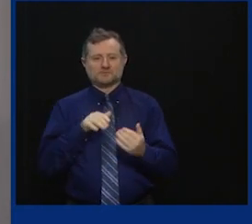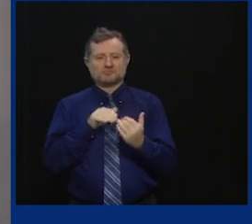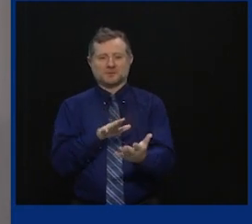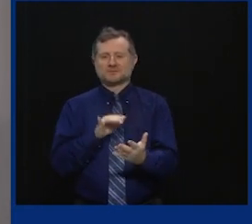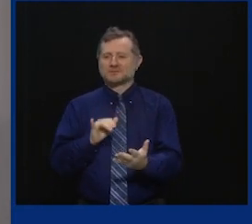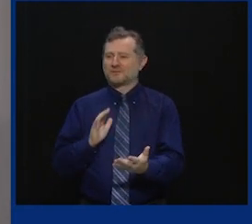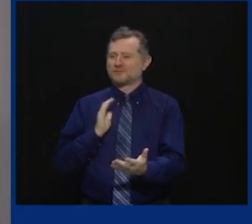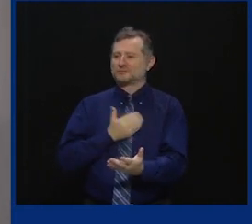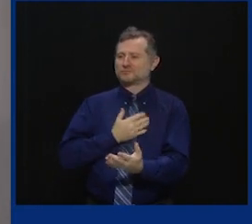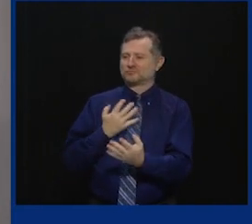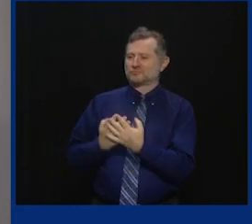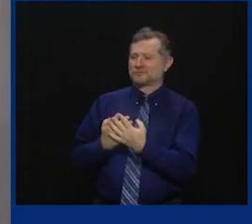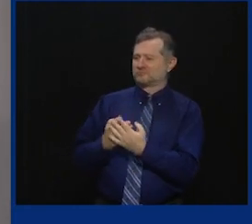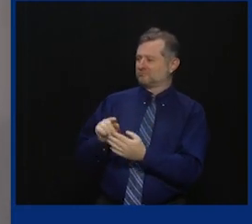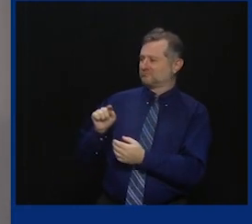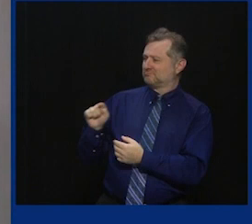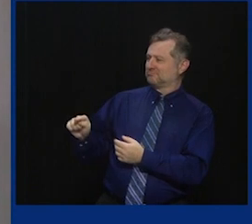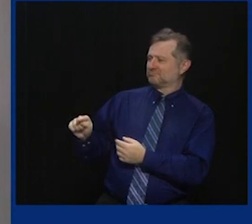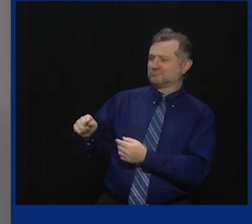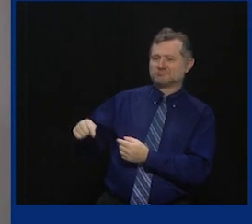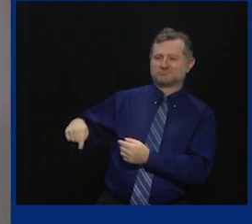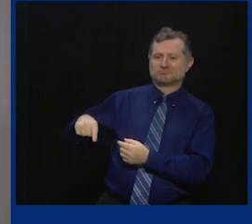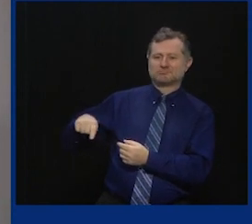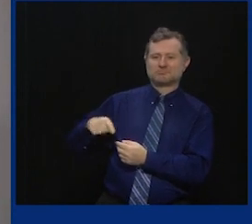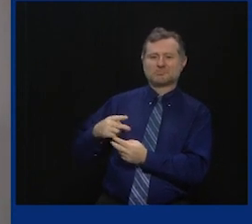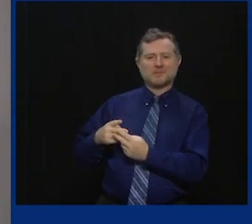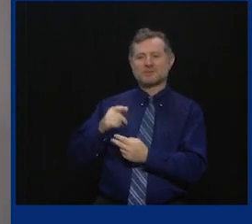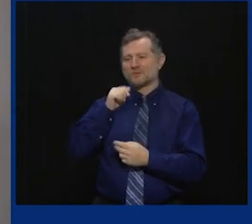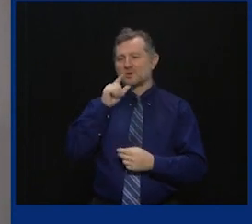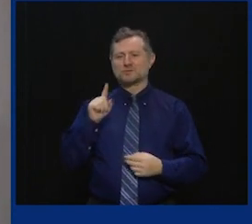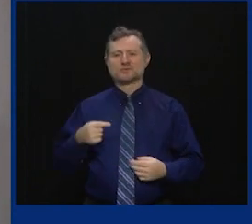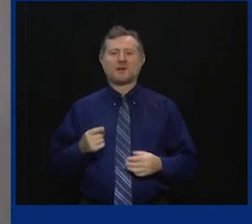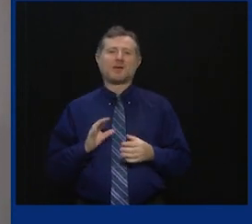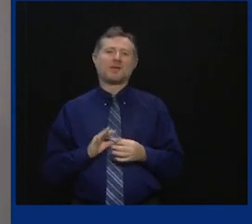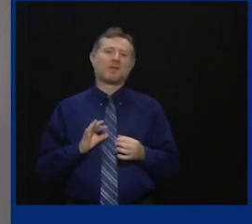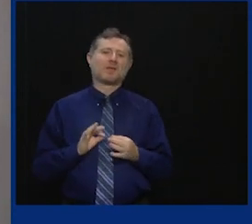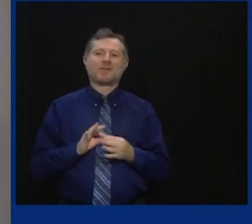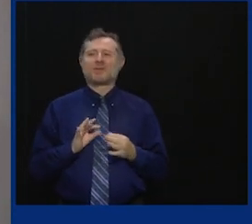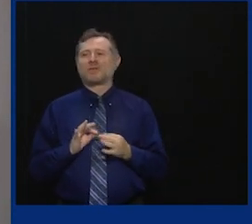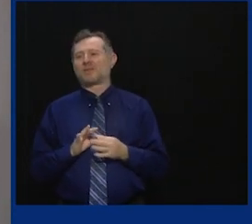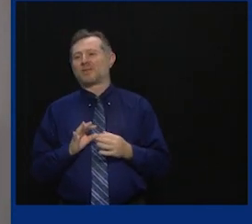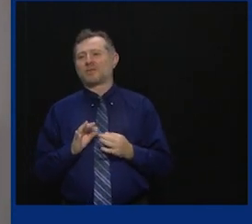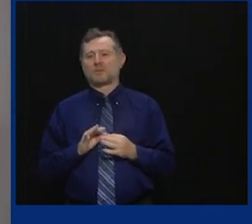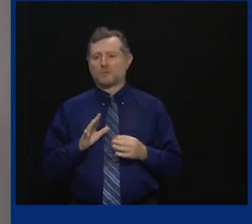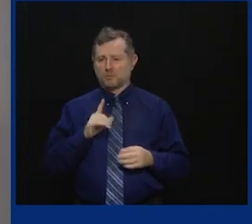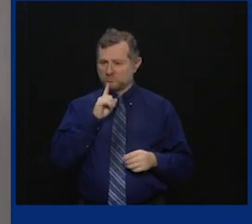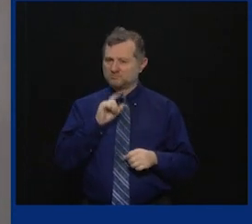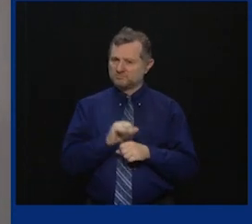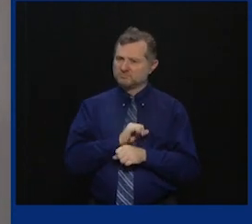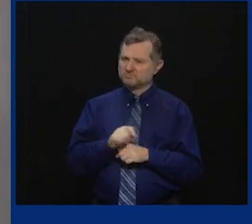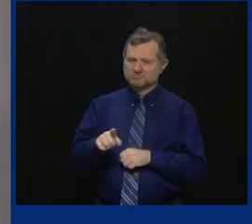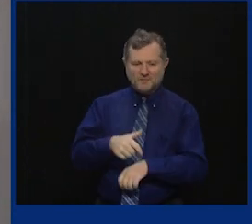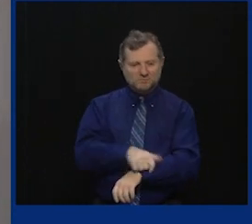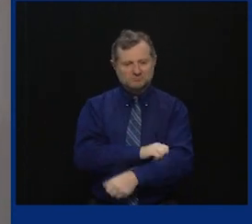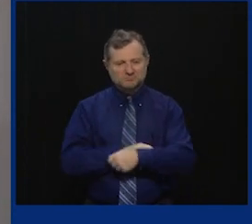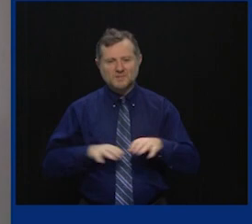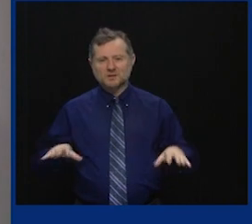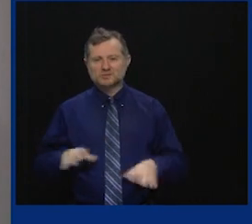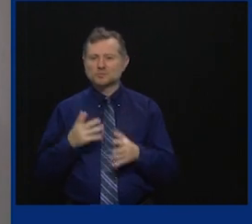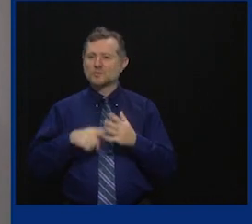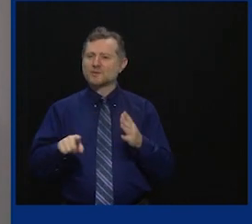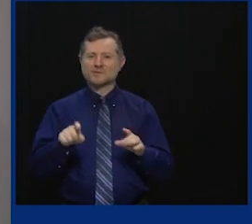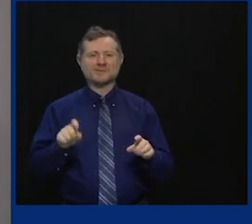and not just say what needs to be said, but do what needs to be done. And I thank you for that.